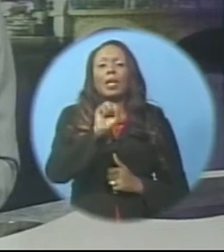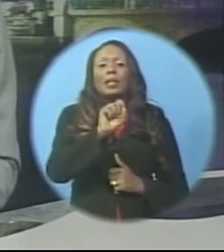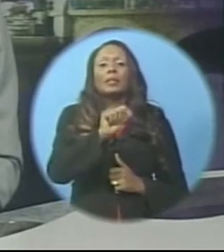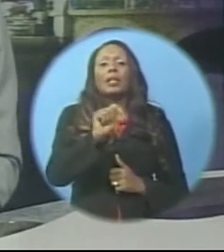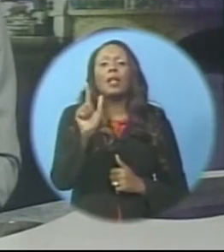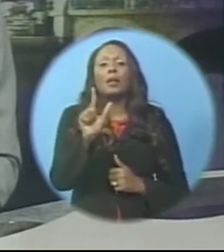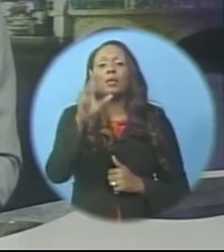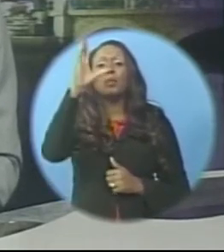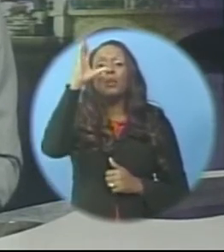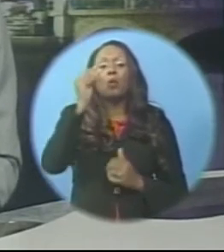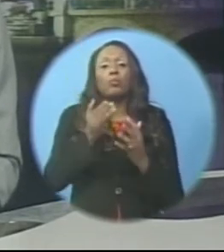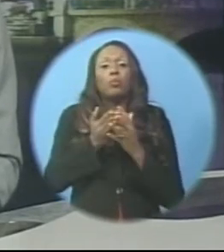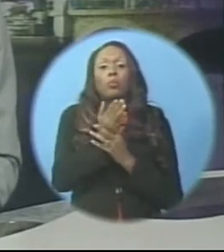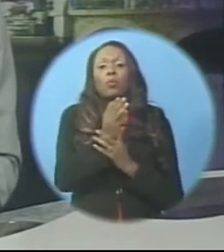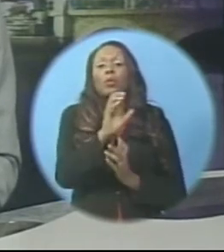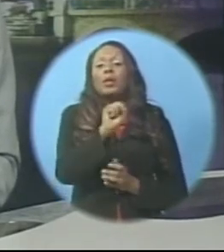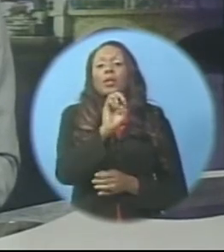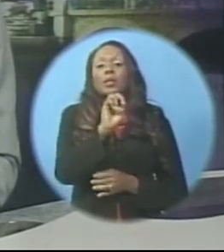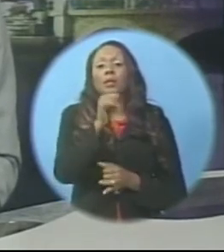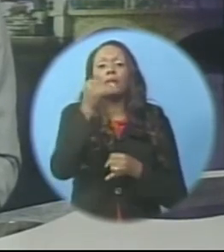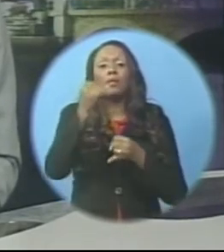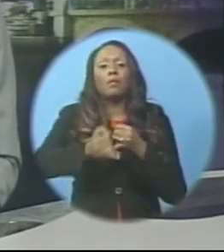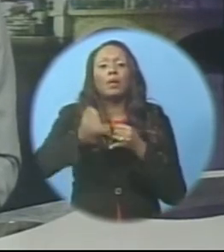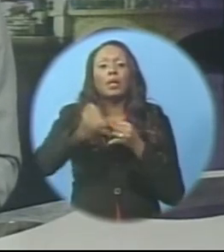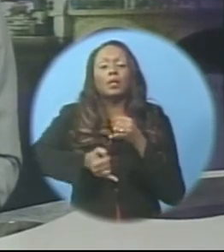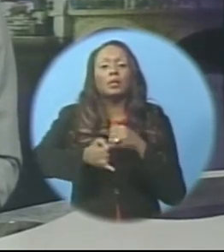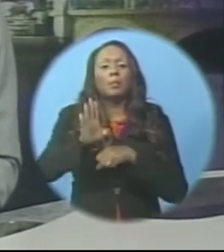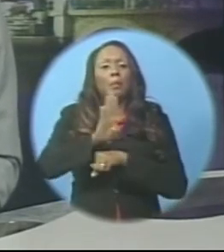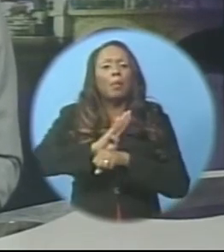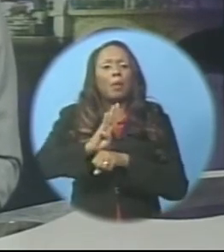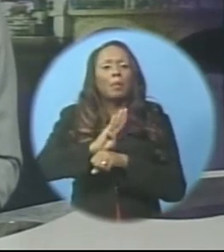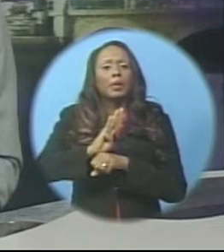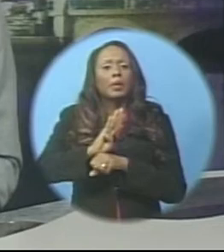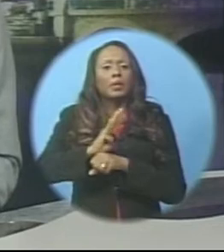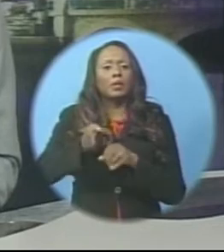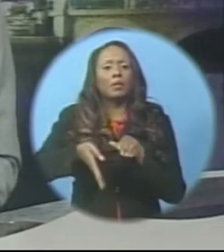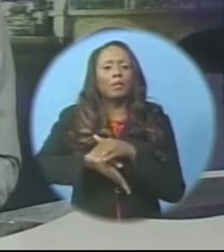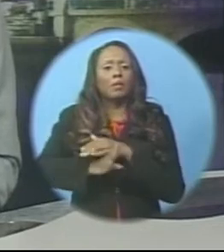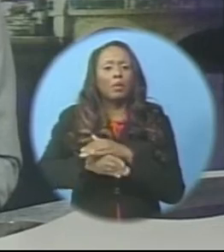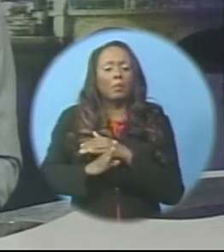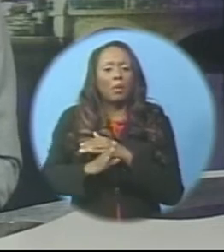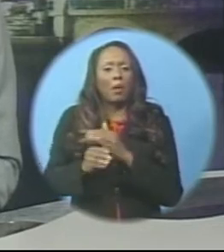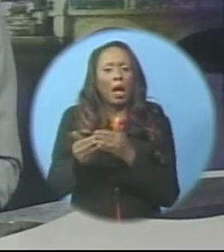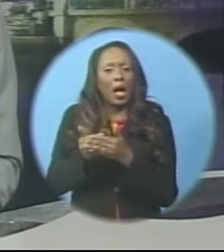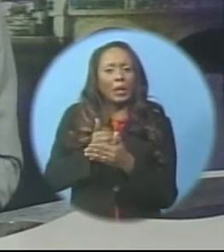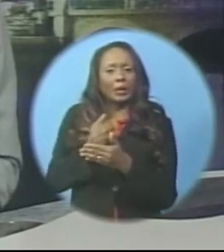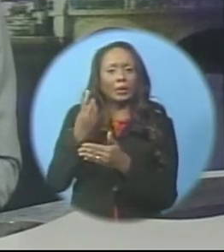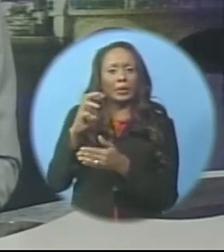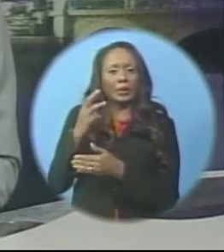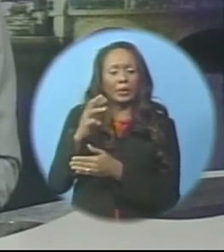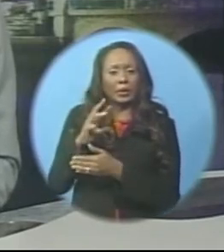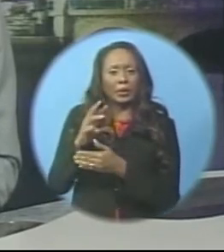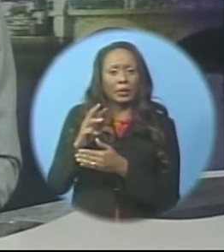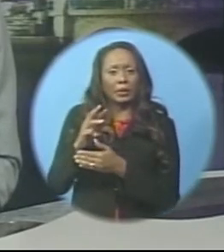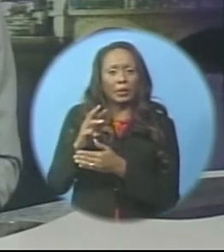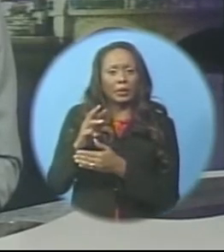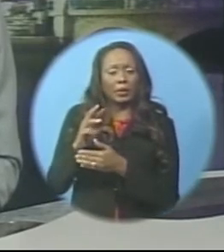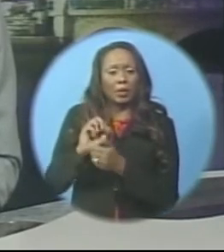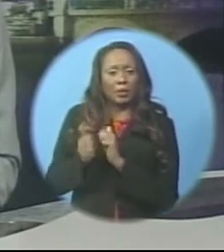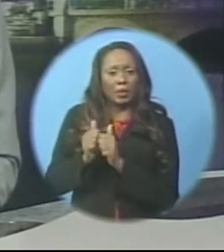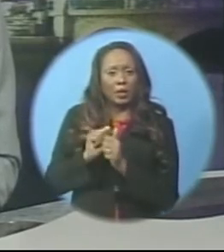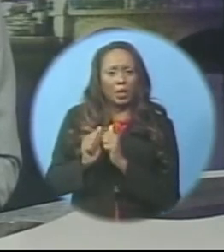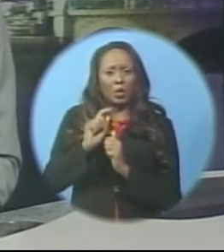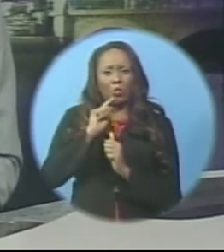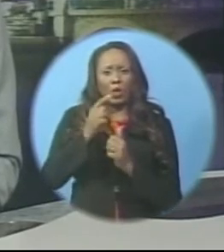of the Barbados Secondary Schools Under-16 football competition. Playing at Richmond Gap, St. Leonard's put on a commanding performance in